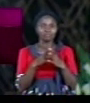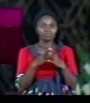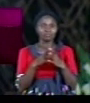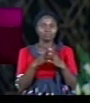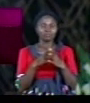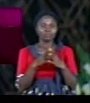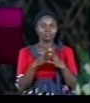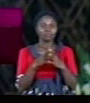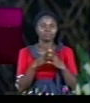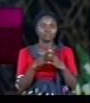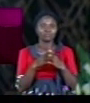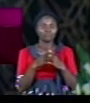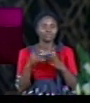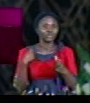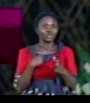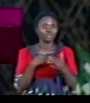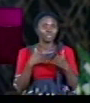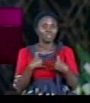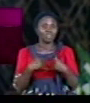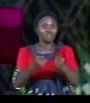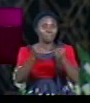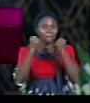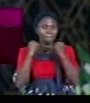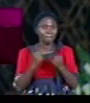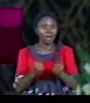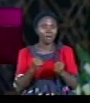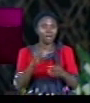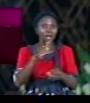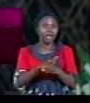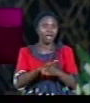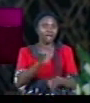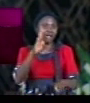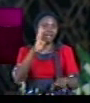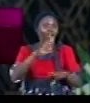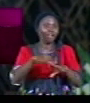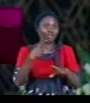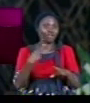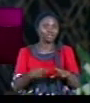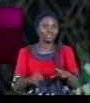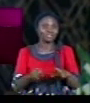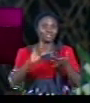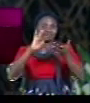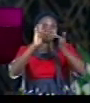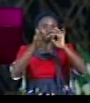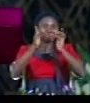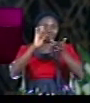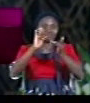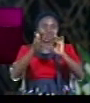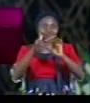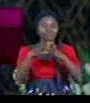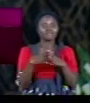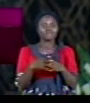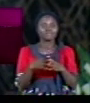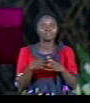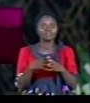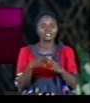We have power explosion on the social media. And we begin from